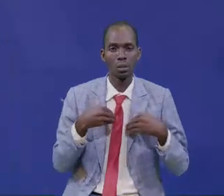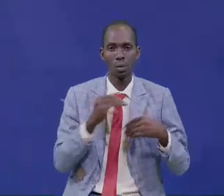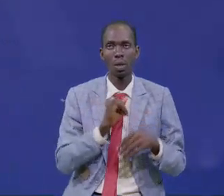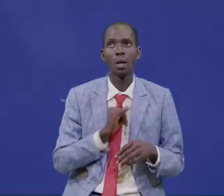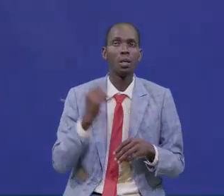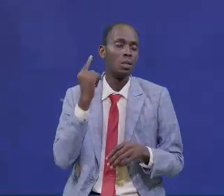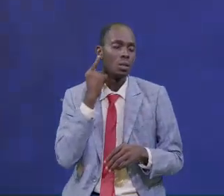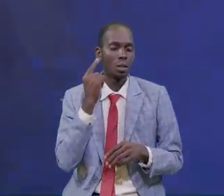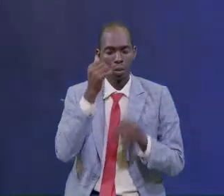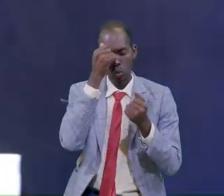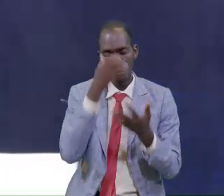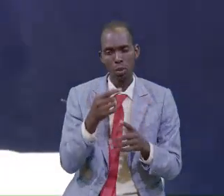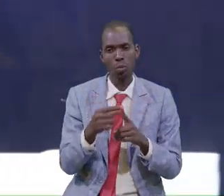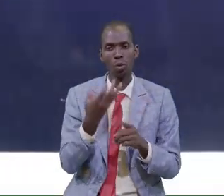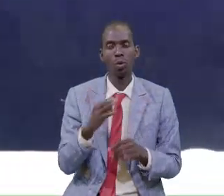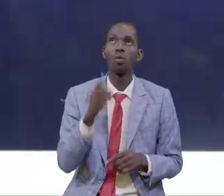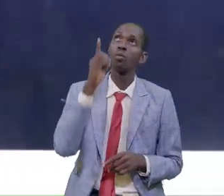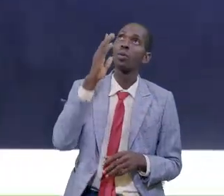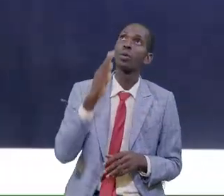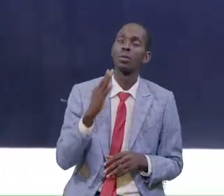my God.